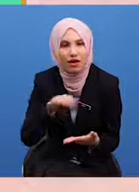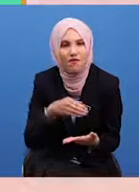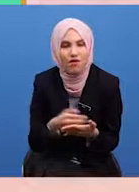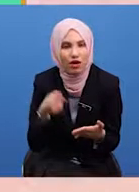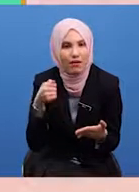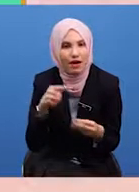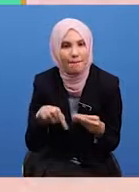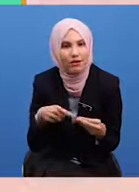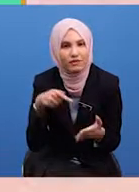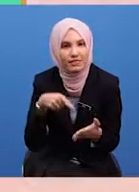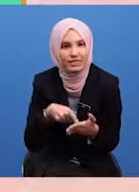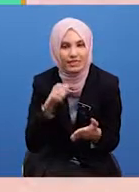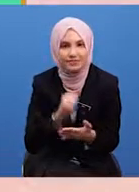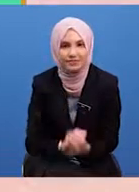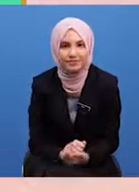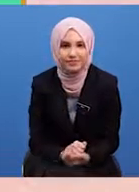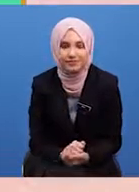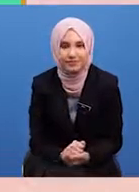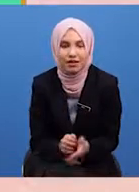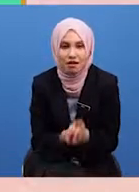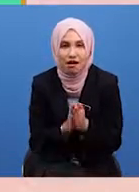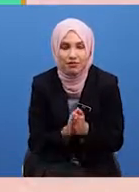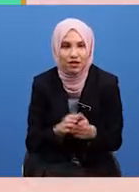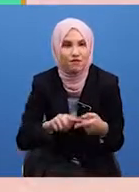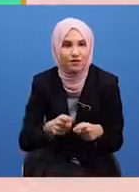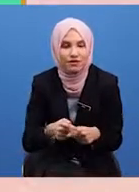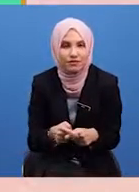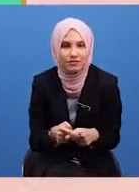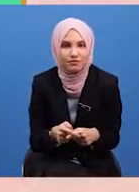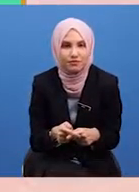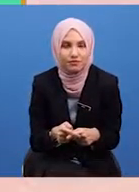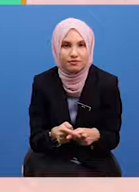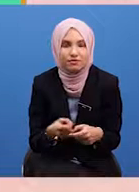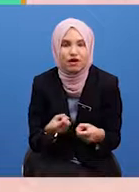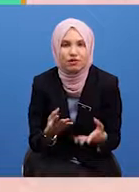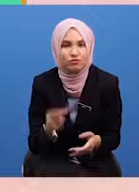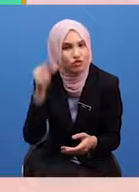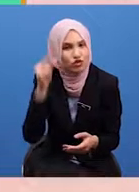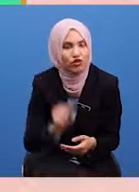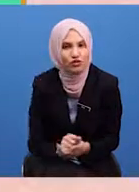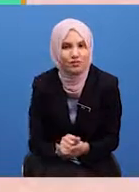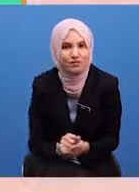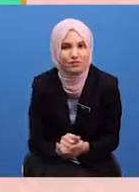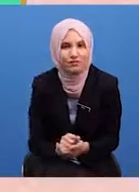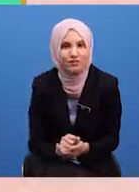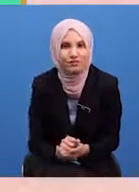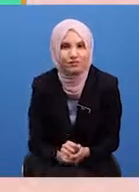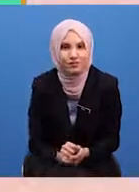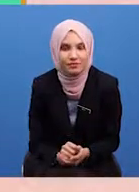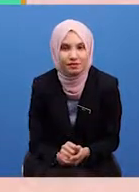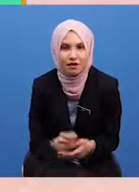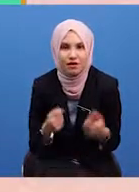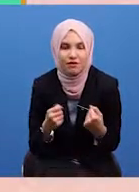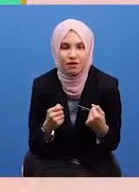it. She considers asking a friend, Marge, to expose Jobs. But she is afraid that Marge